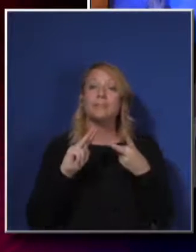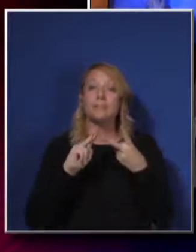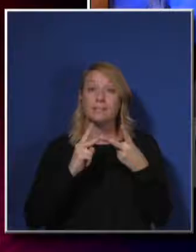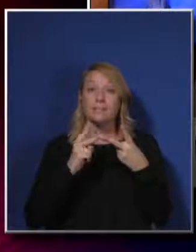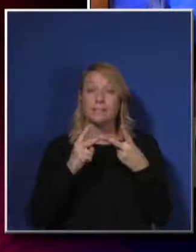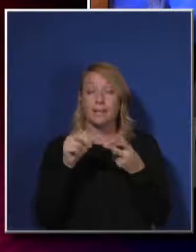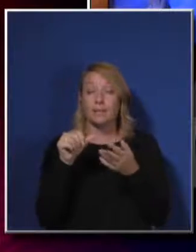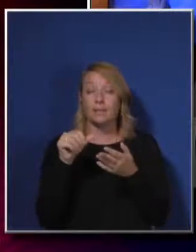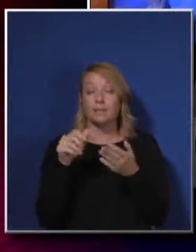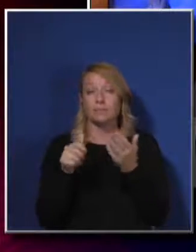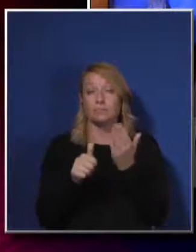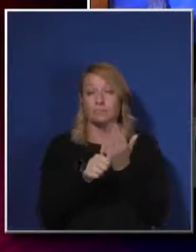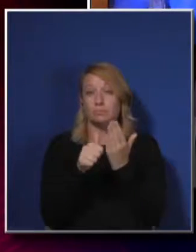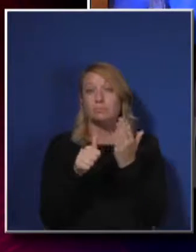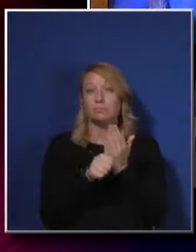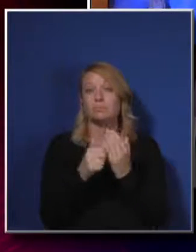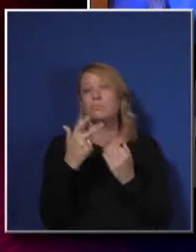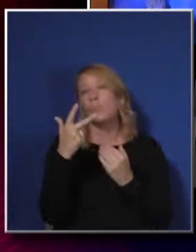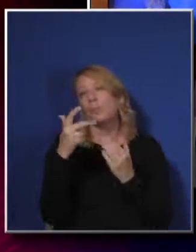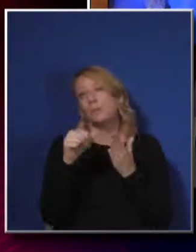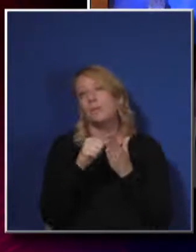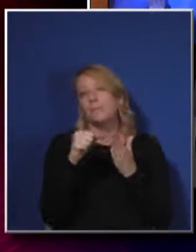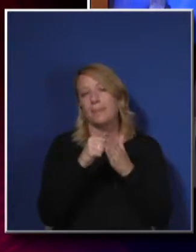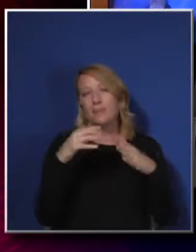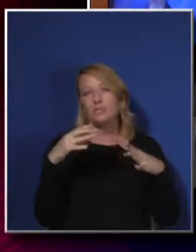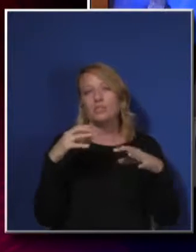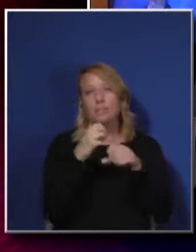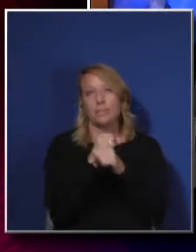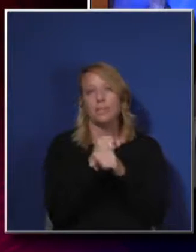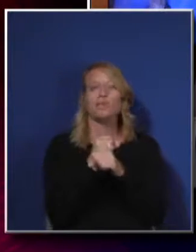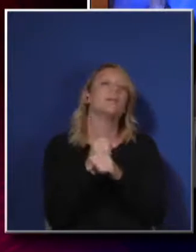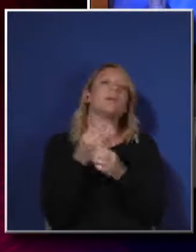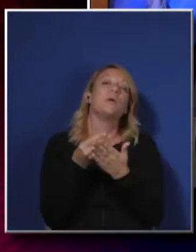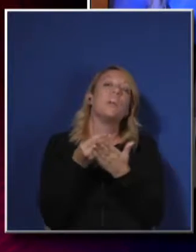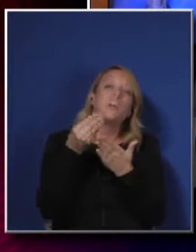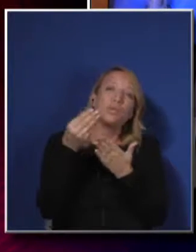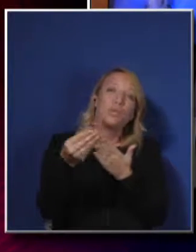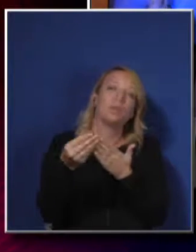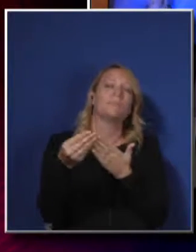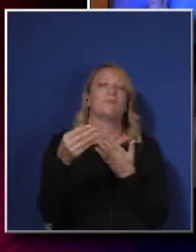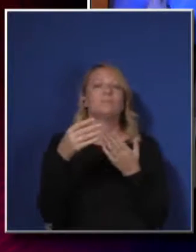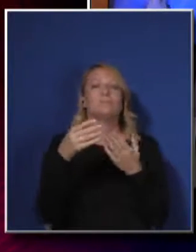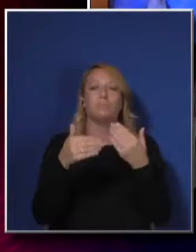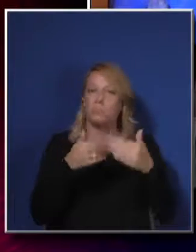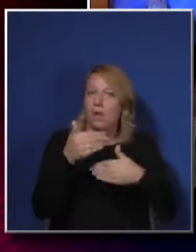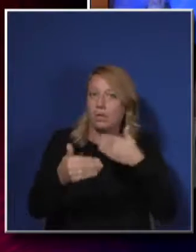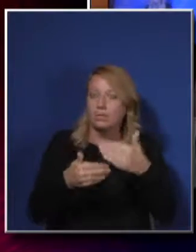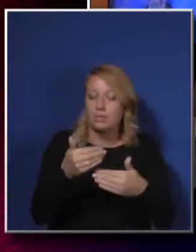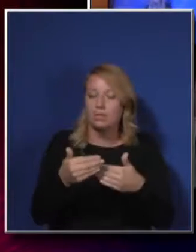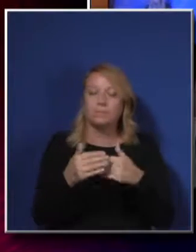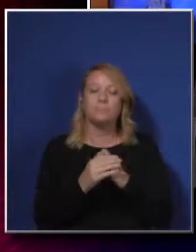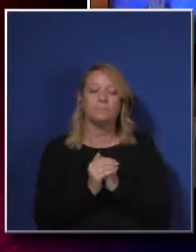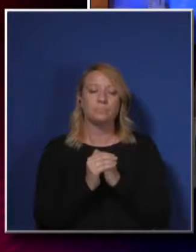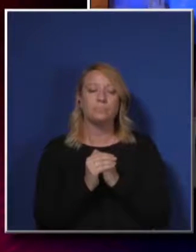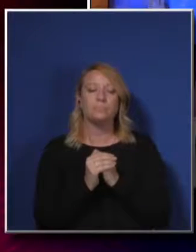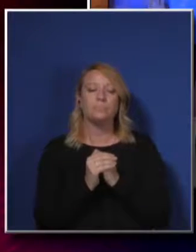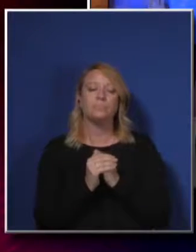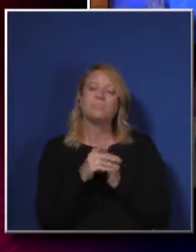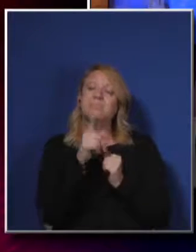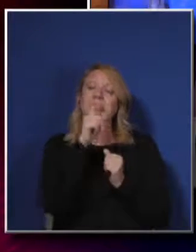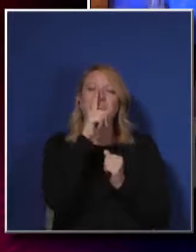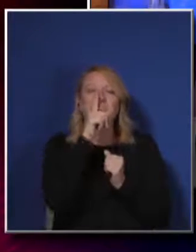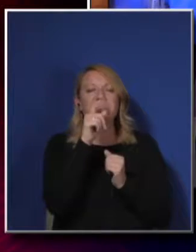3-page summary of the procurement process. And I'm not going to go